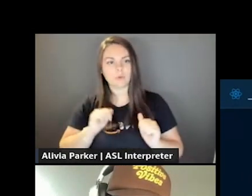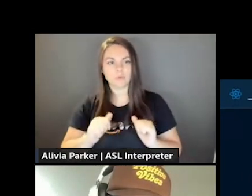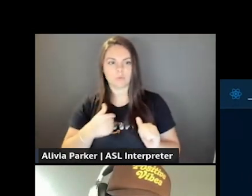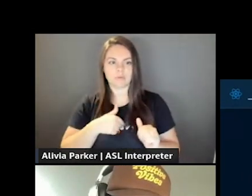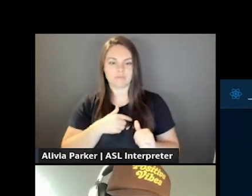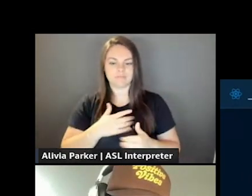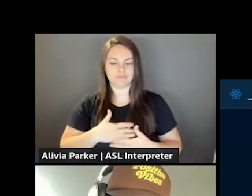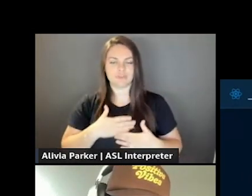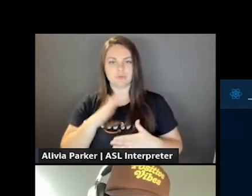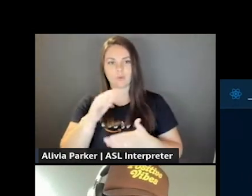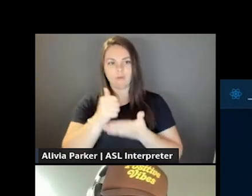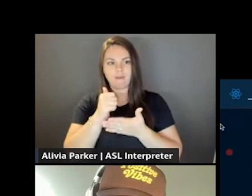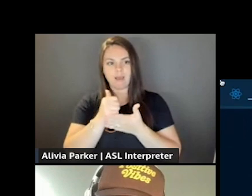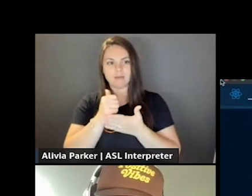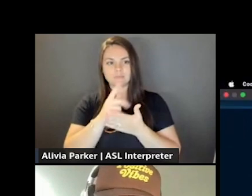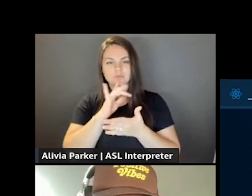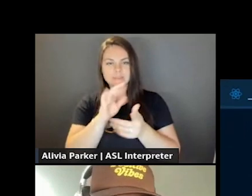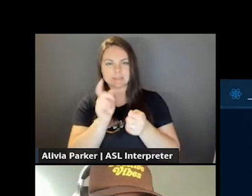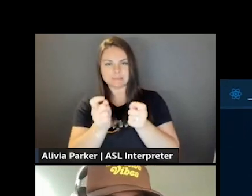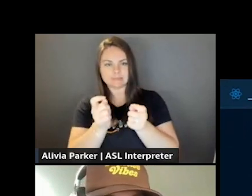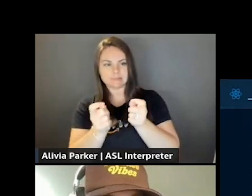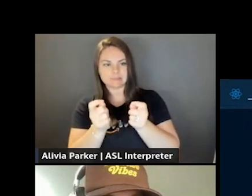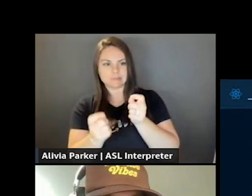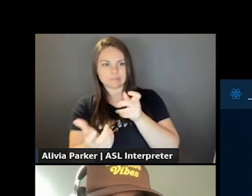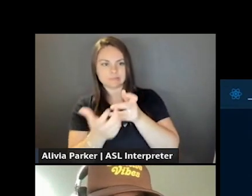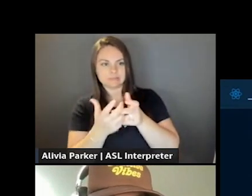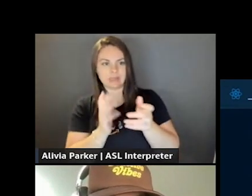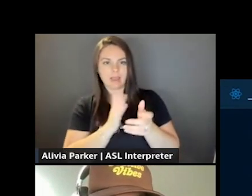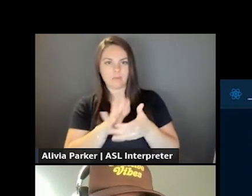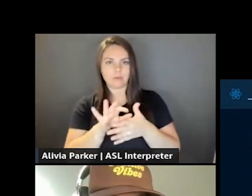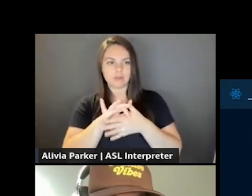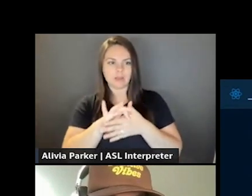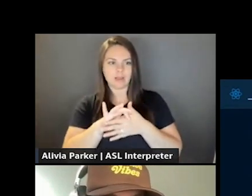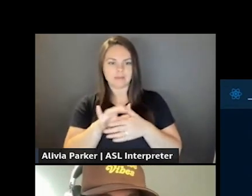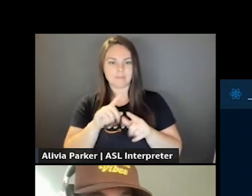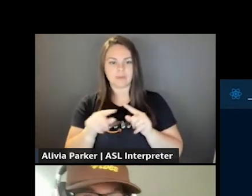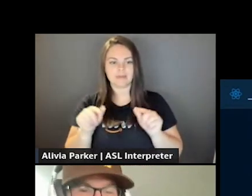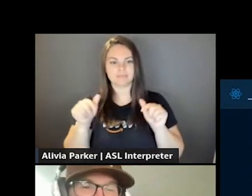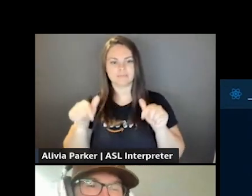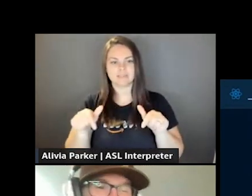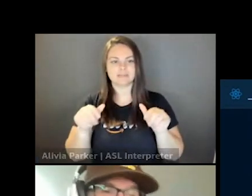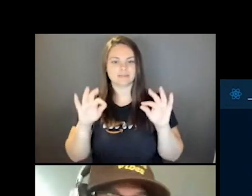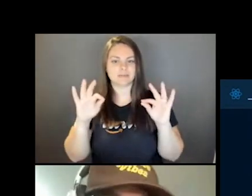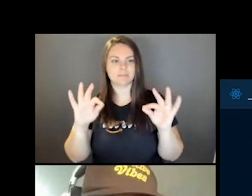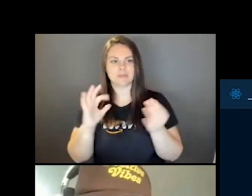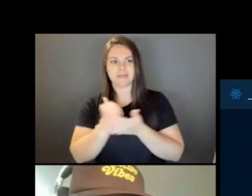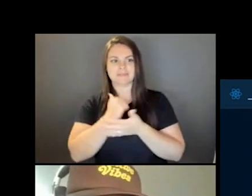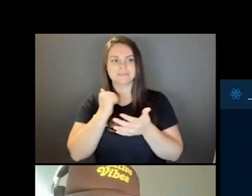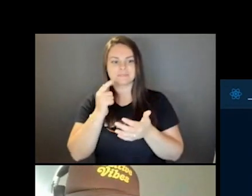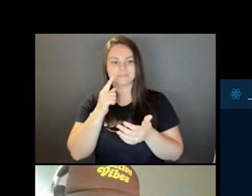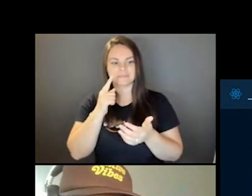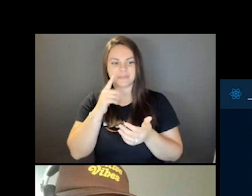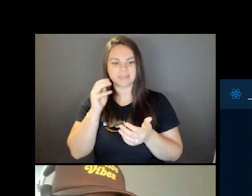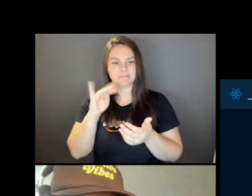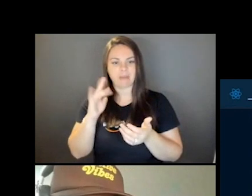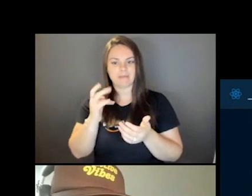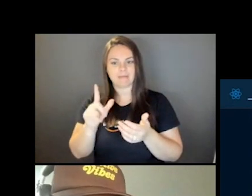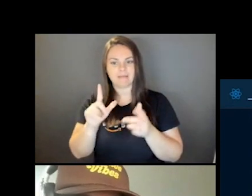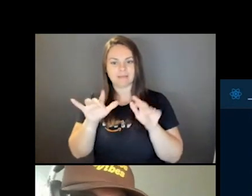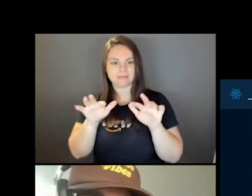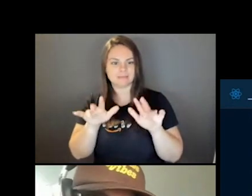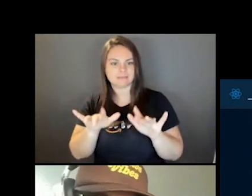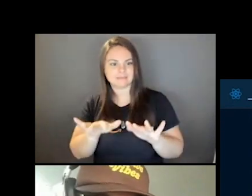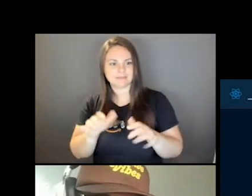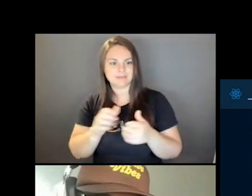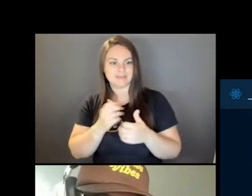But this was a perfect spot to do this little jig as the CDK was going. So, Michael, keep on going. Well, I was going to say, one of my favorite things